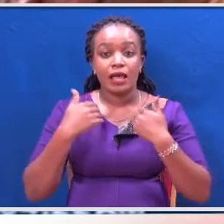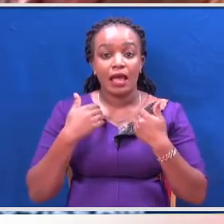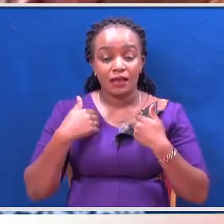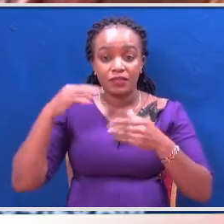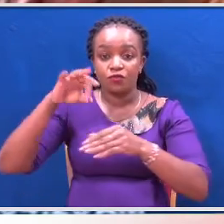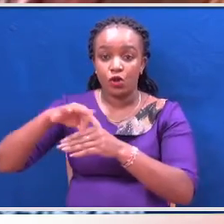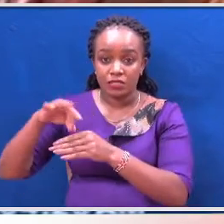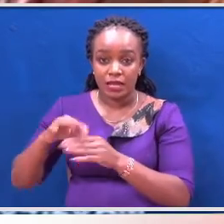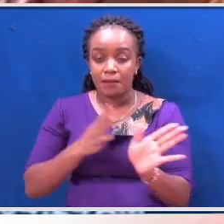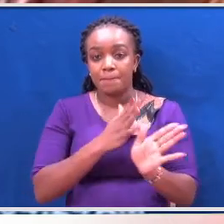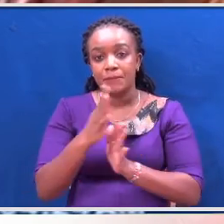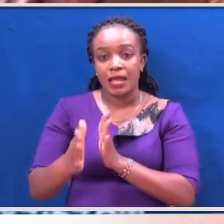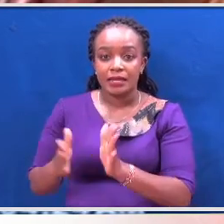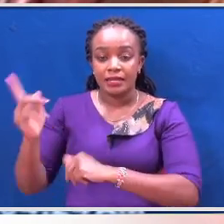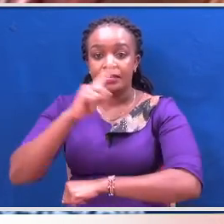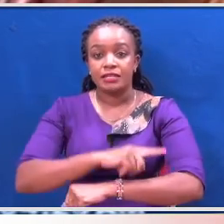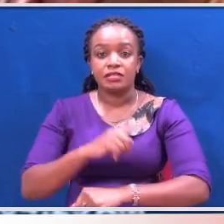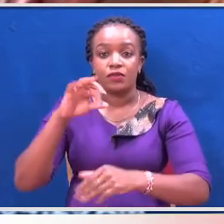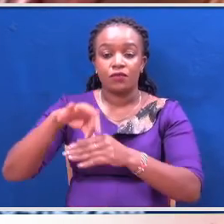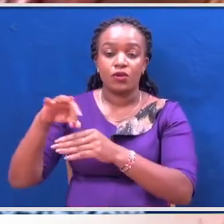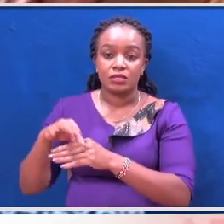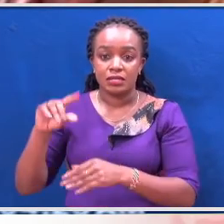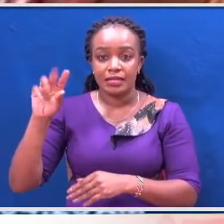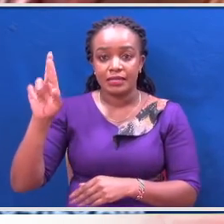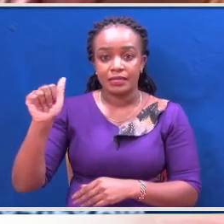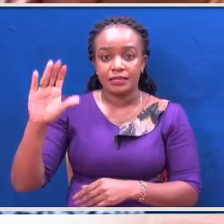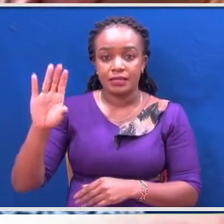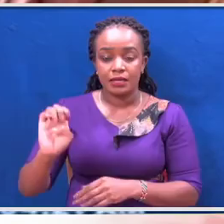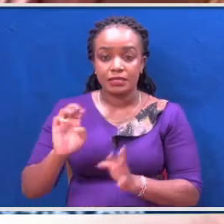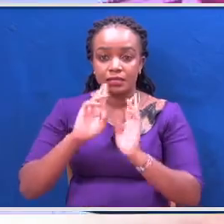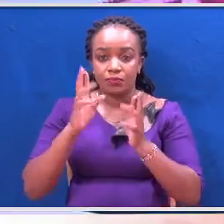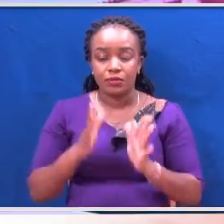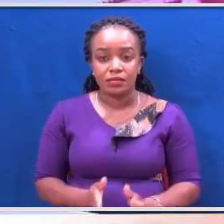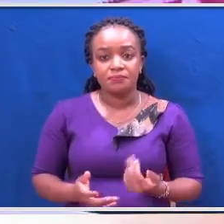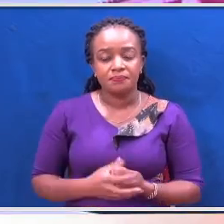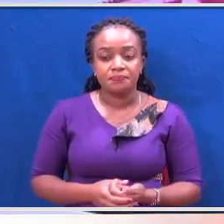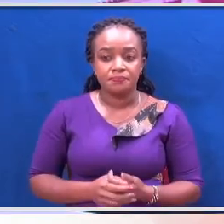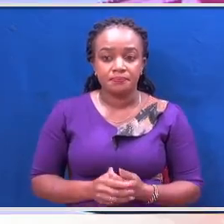and set dates for the vote. Grace Josephine, TV 47.